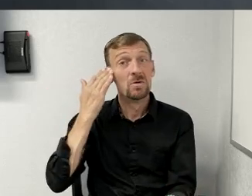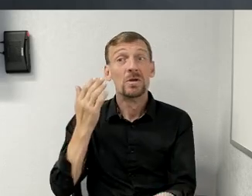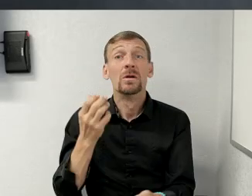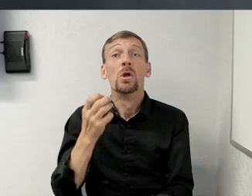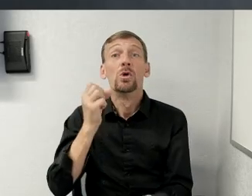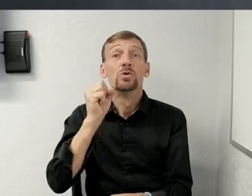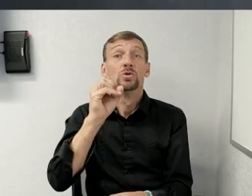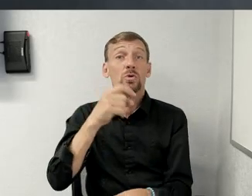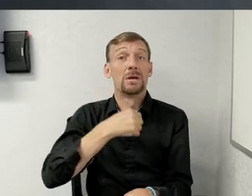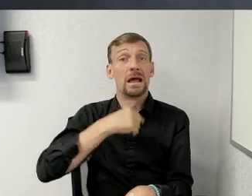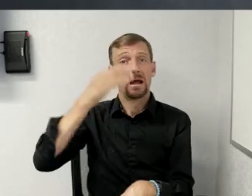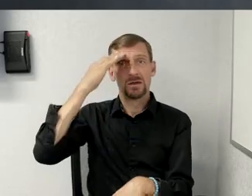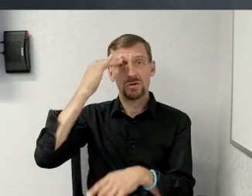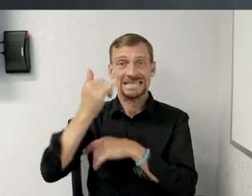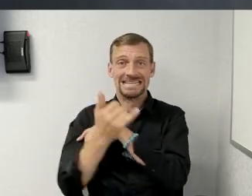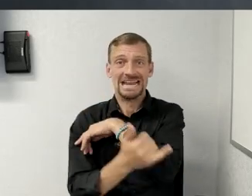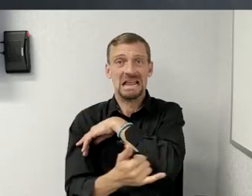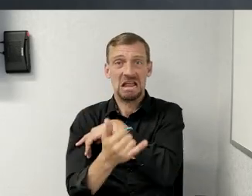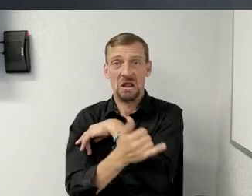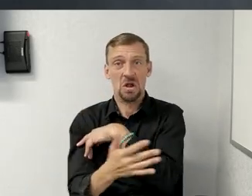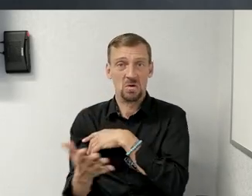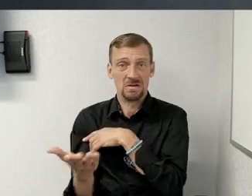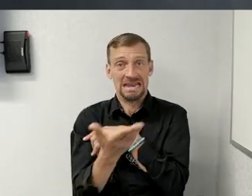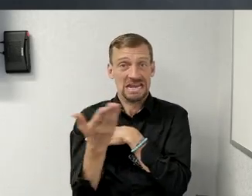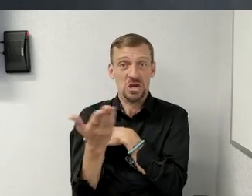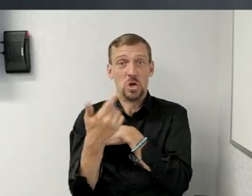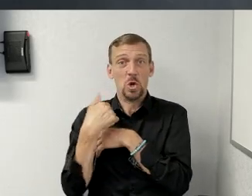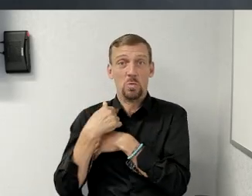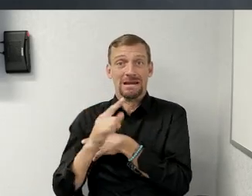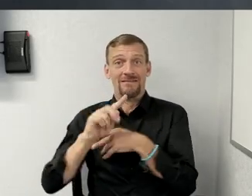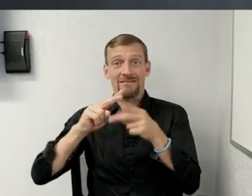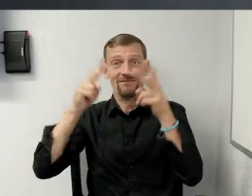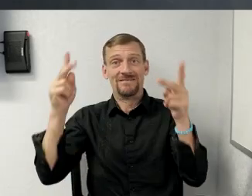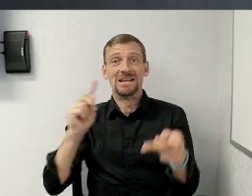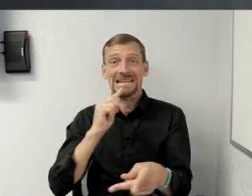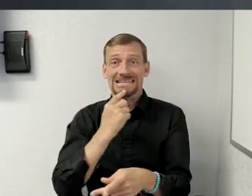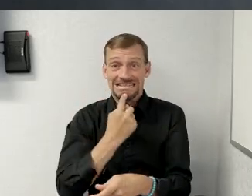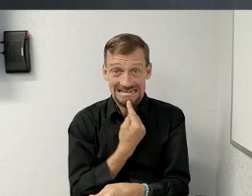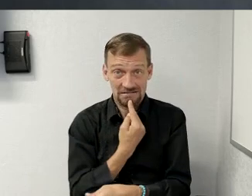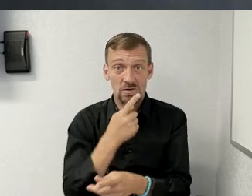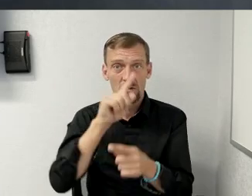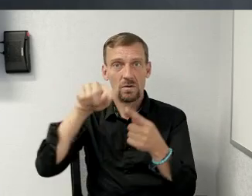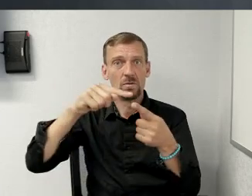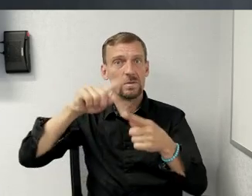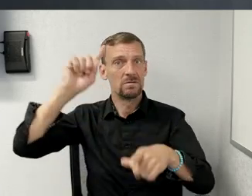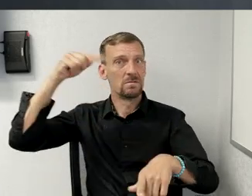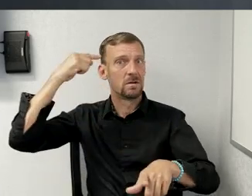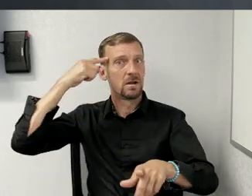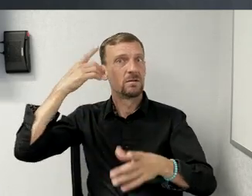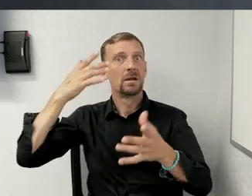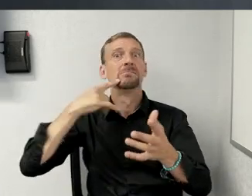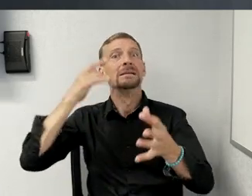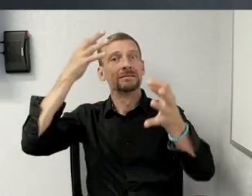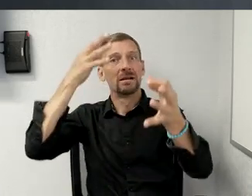county very much, all of us, I think, were very disappointed when the governor came out with his revised Phase 2